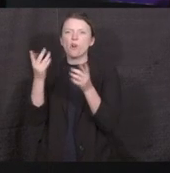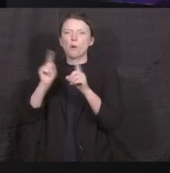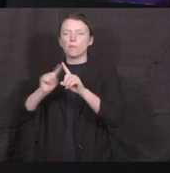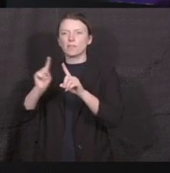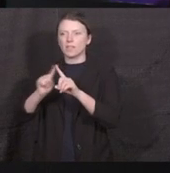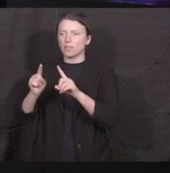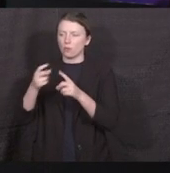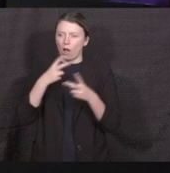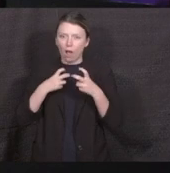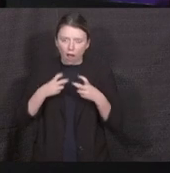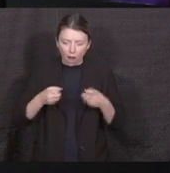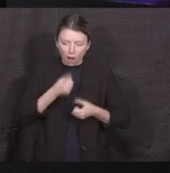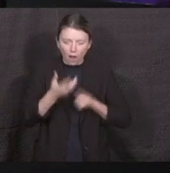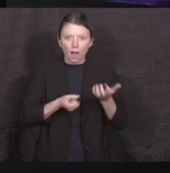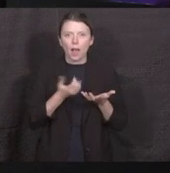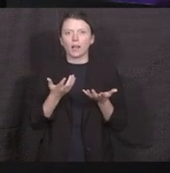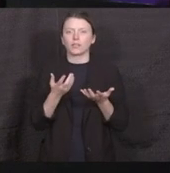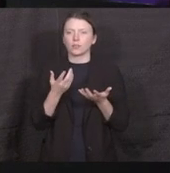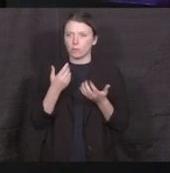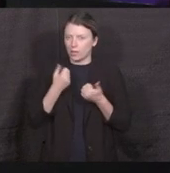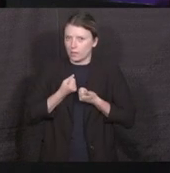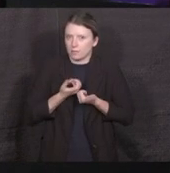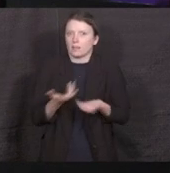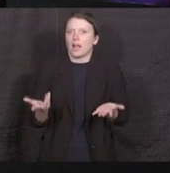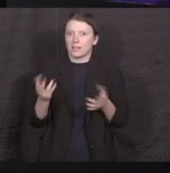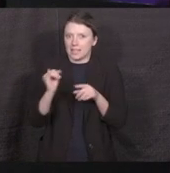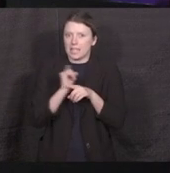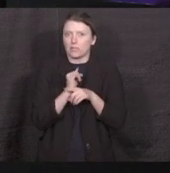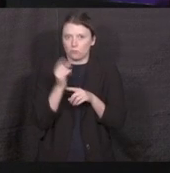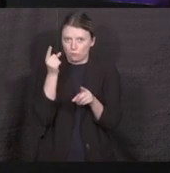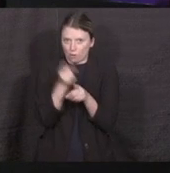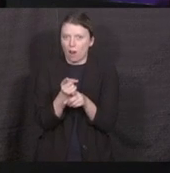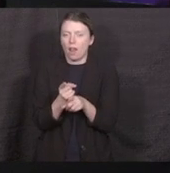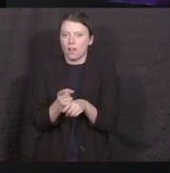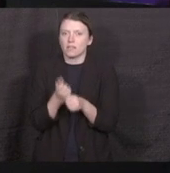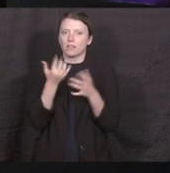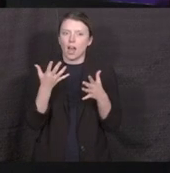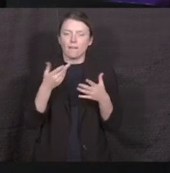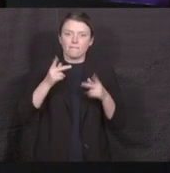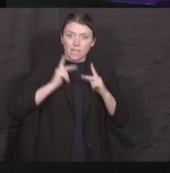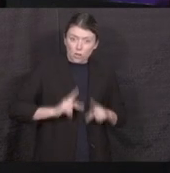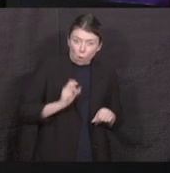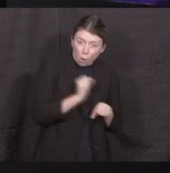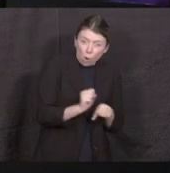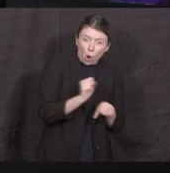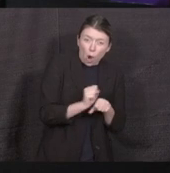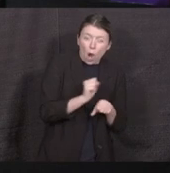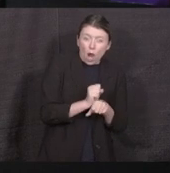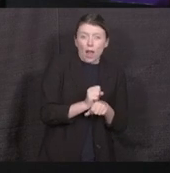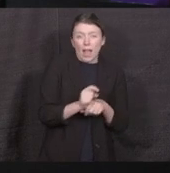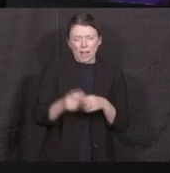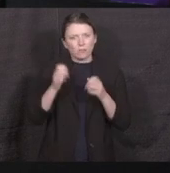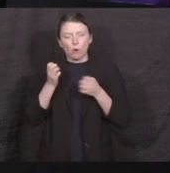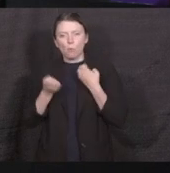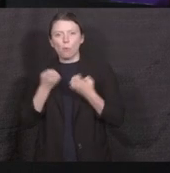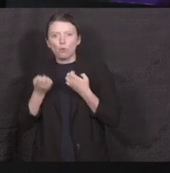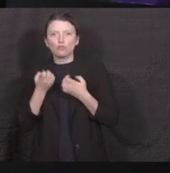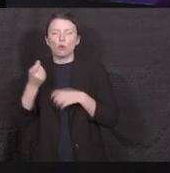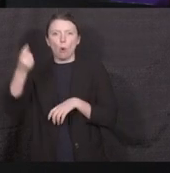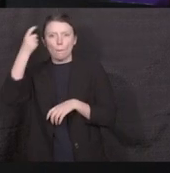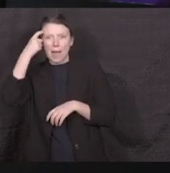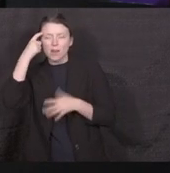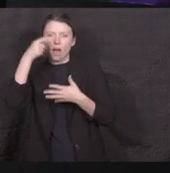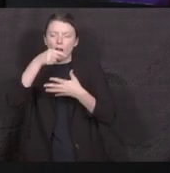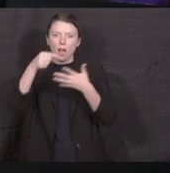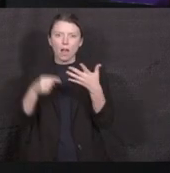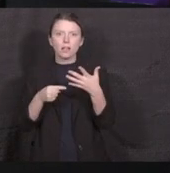industry is very taxing, right? It's a lot of hard kind of physical work, but it's also a lot of emotional work, a lot of mental work. And so